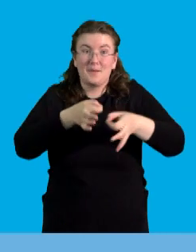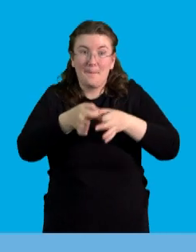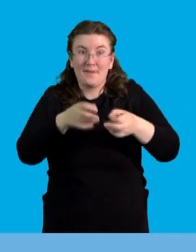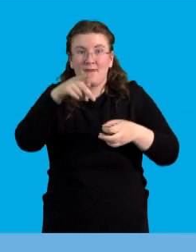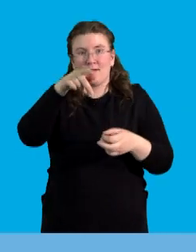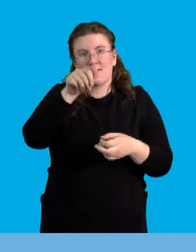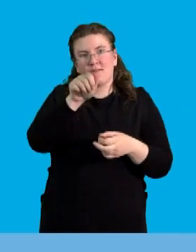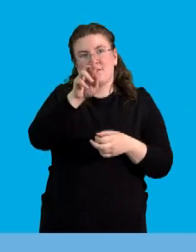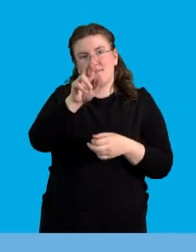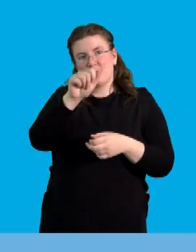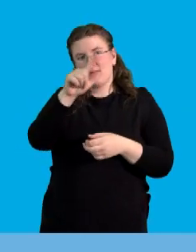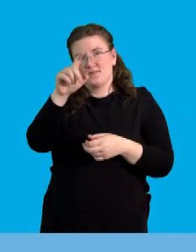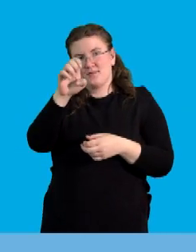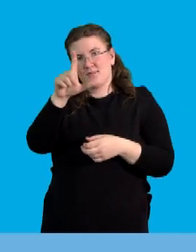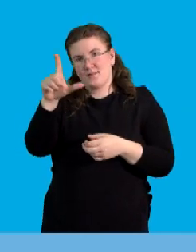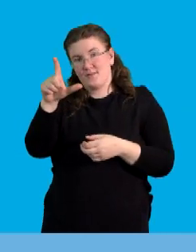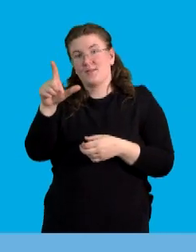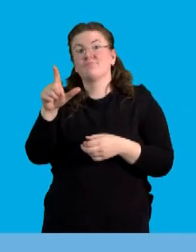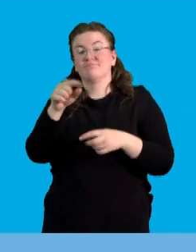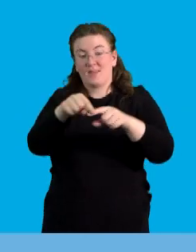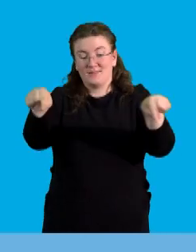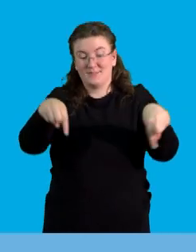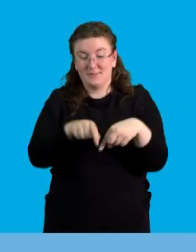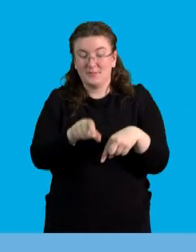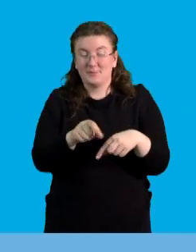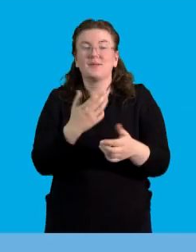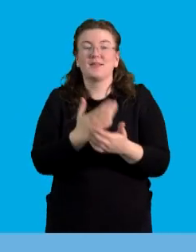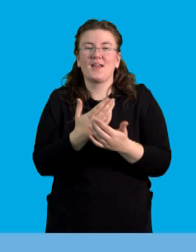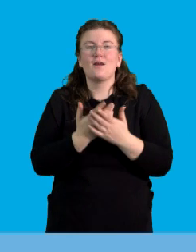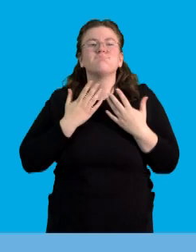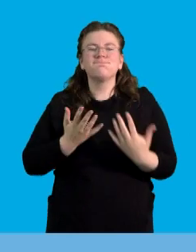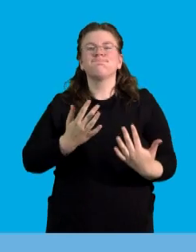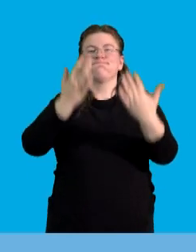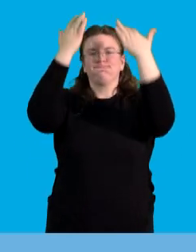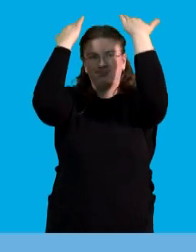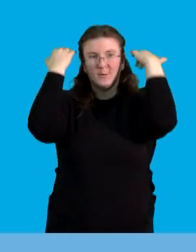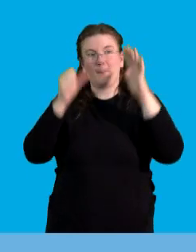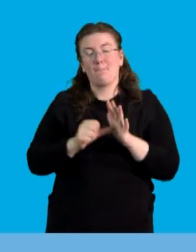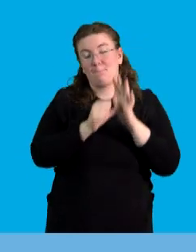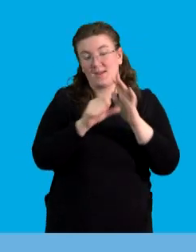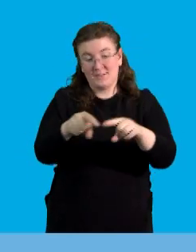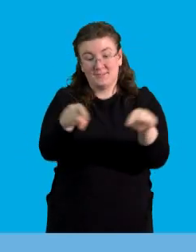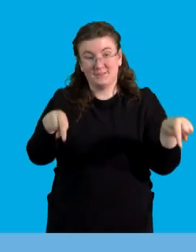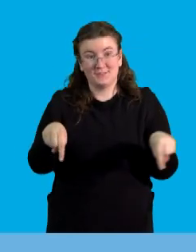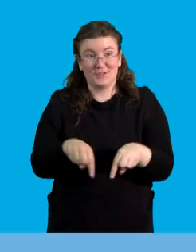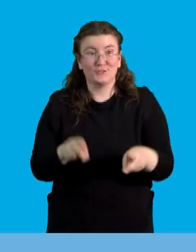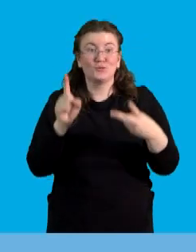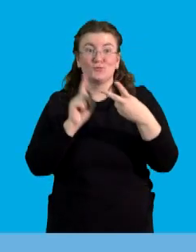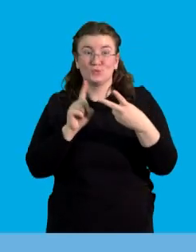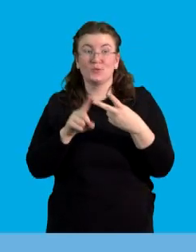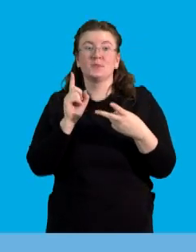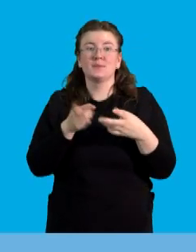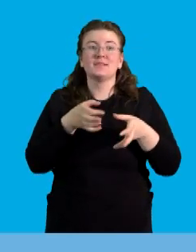circuits can cause overload on main circuits. And number two, explain that circuit breakers, fuses,